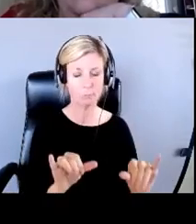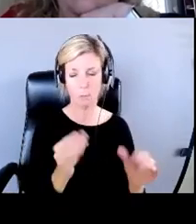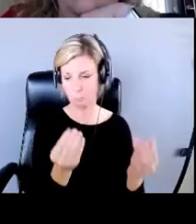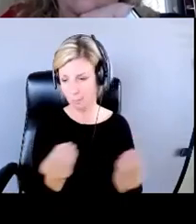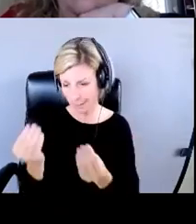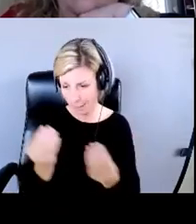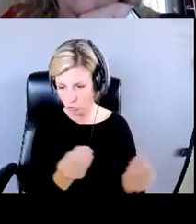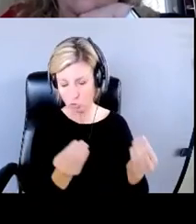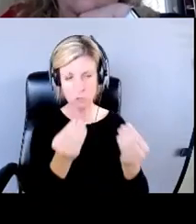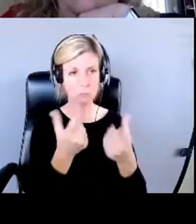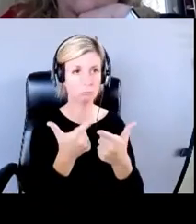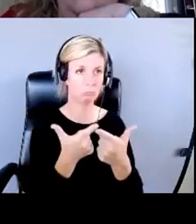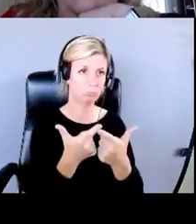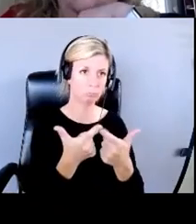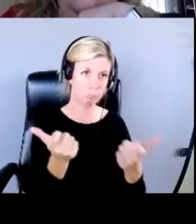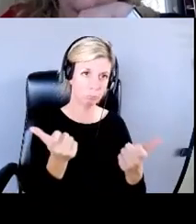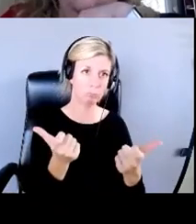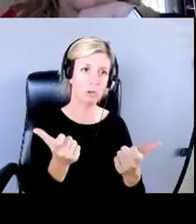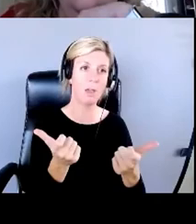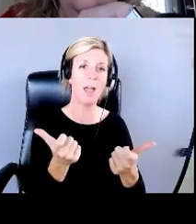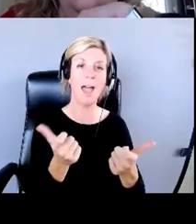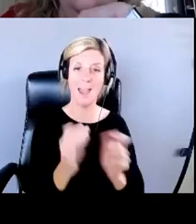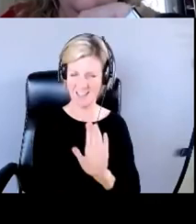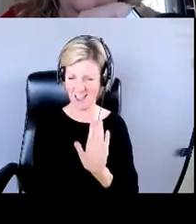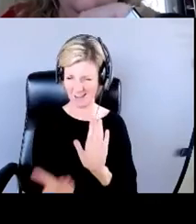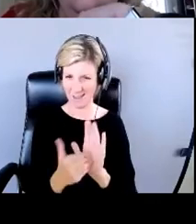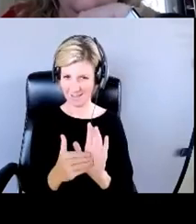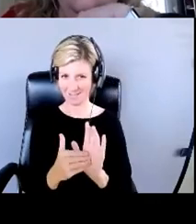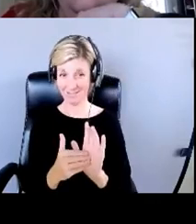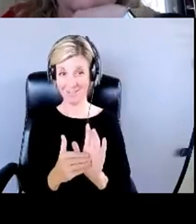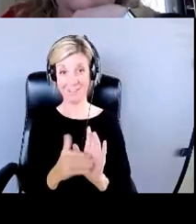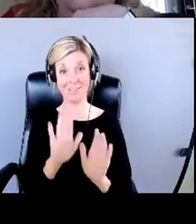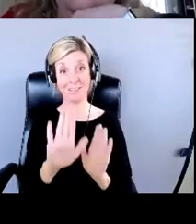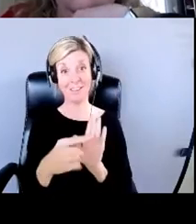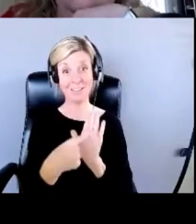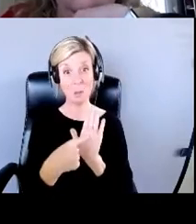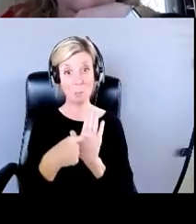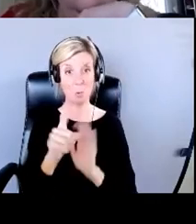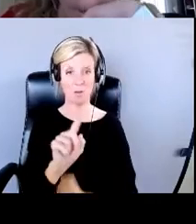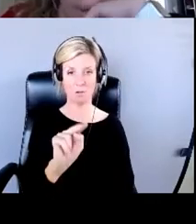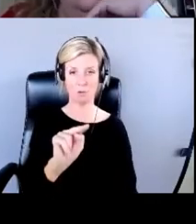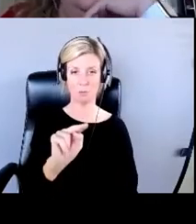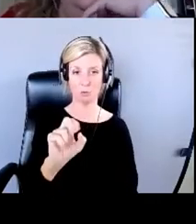just based on the Nova Scotia example, I think, Judy, you might have